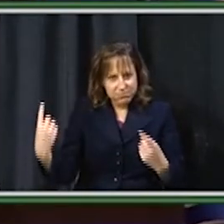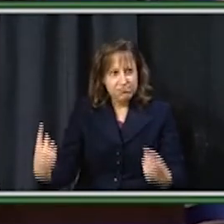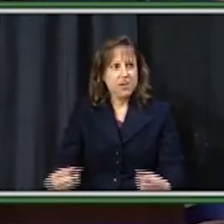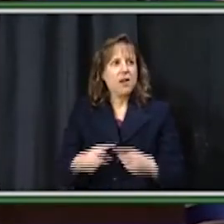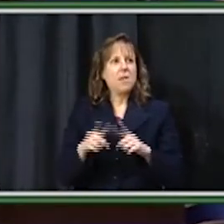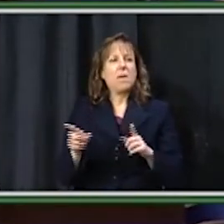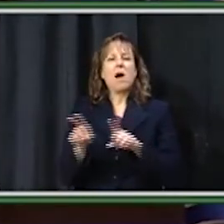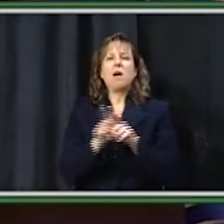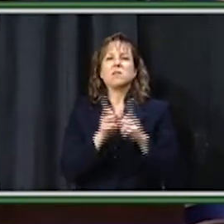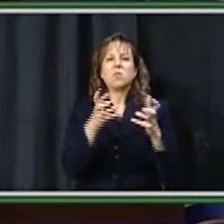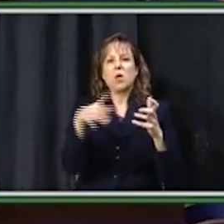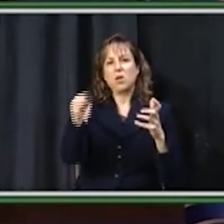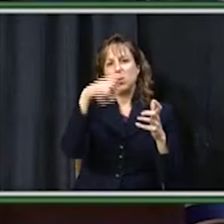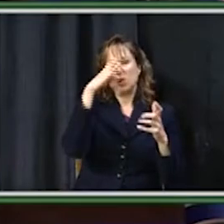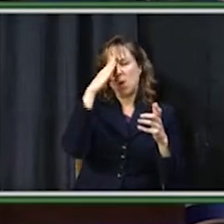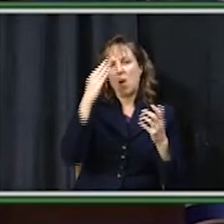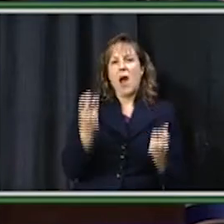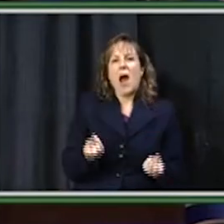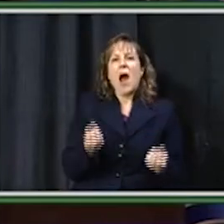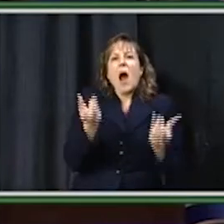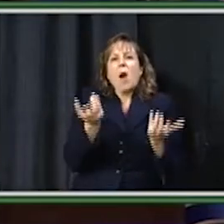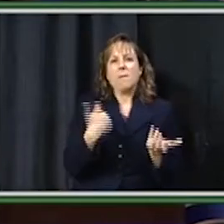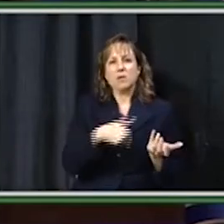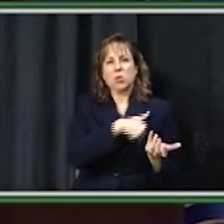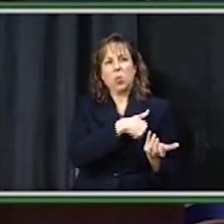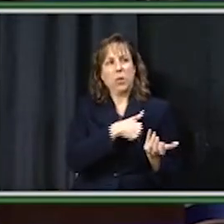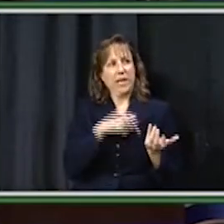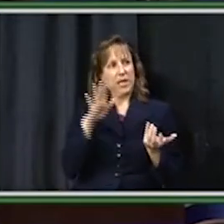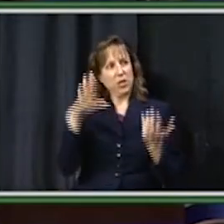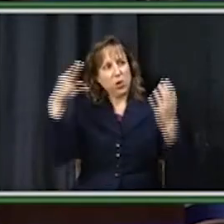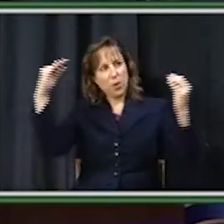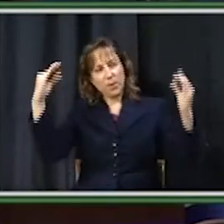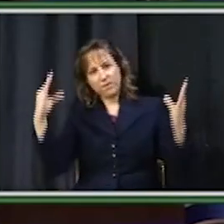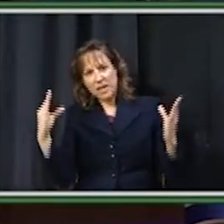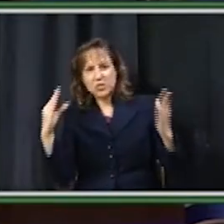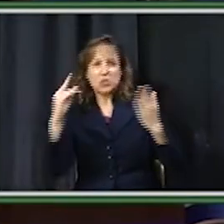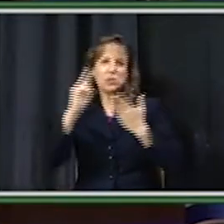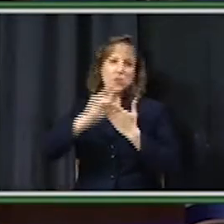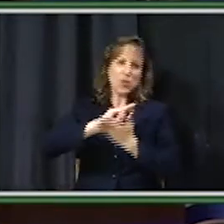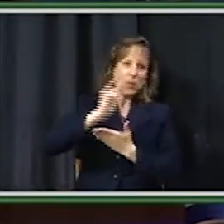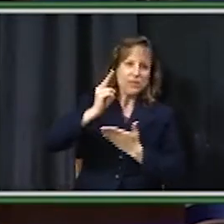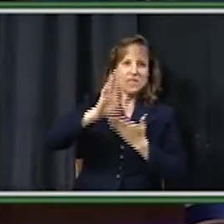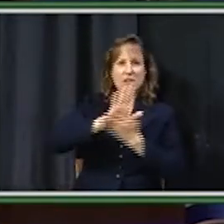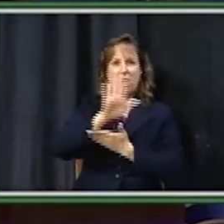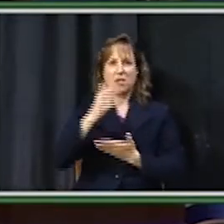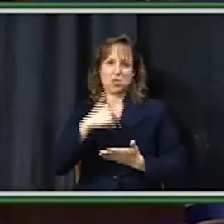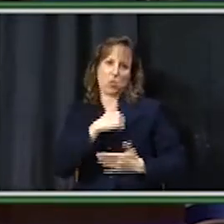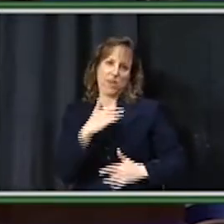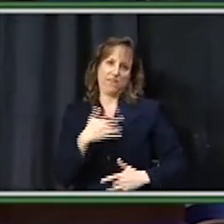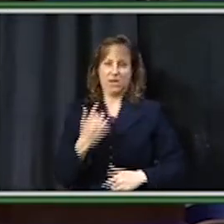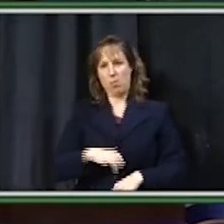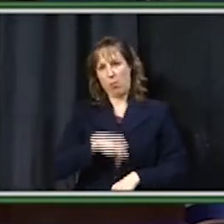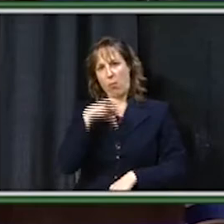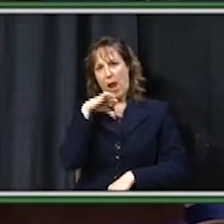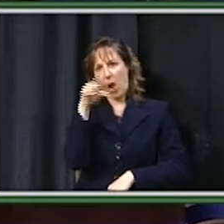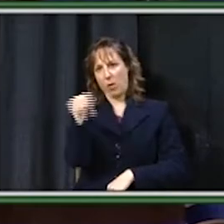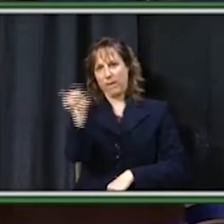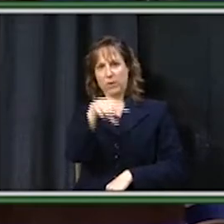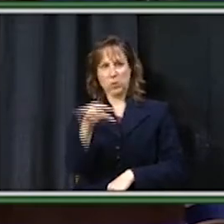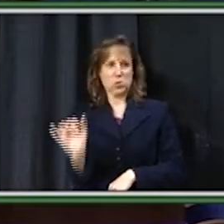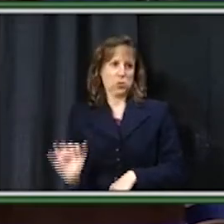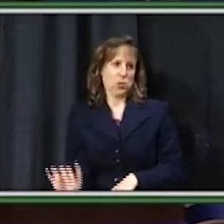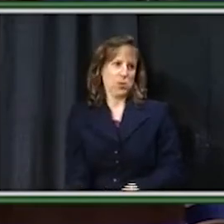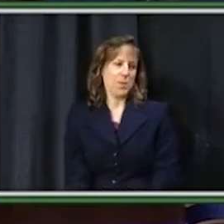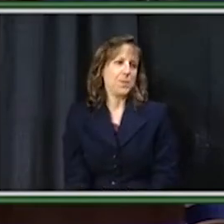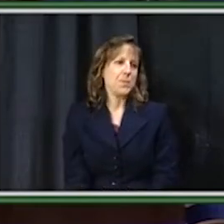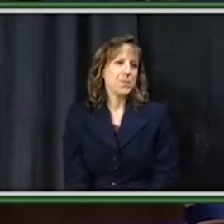you to know how much all of we, your professors, your university, your college, are so very proud of you. I also